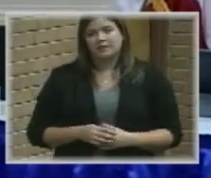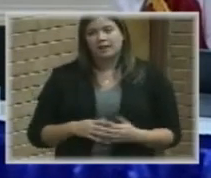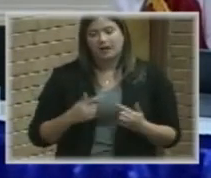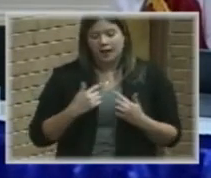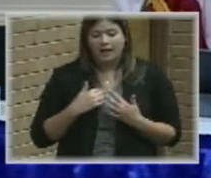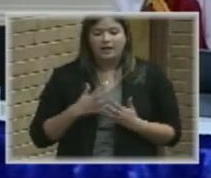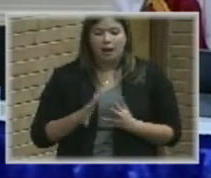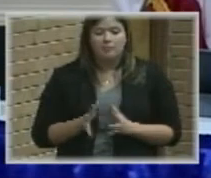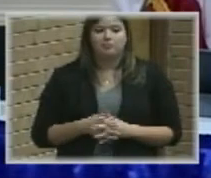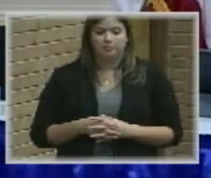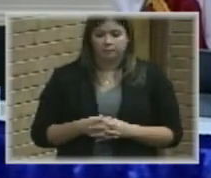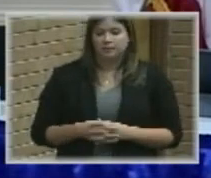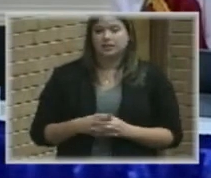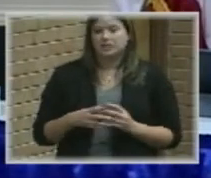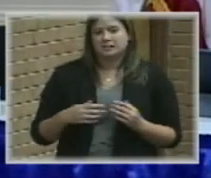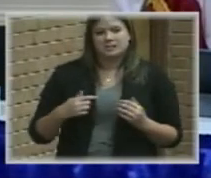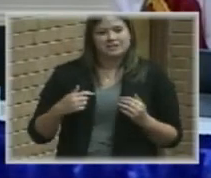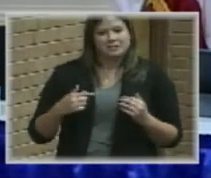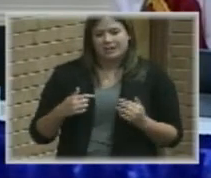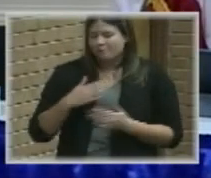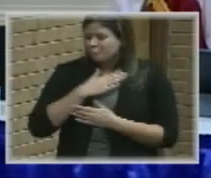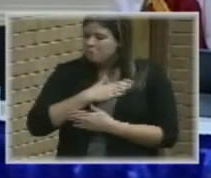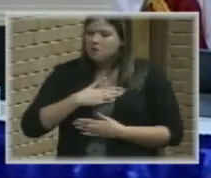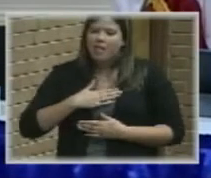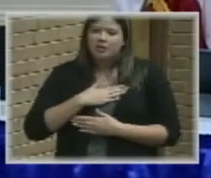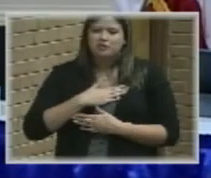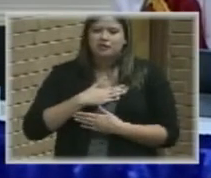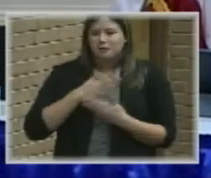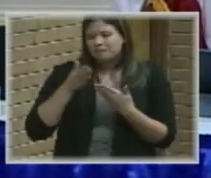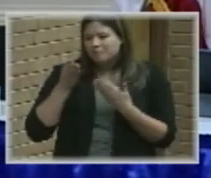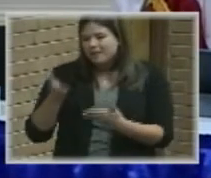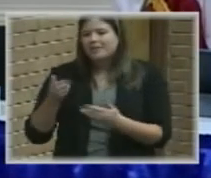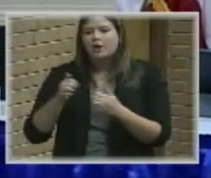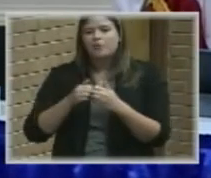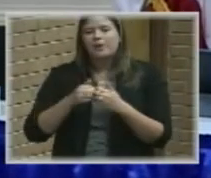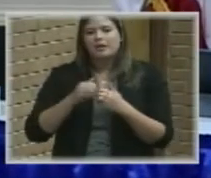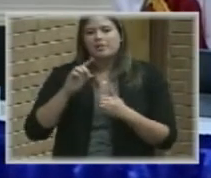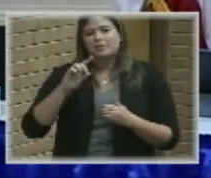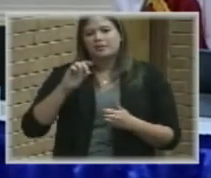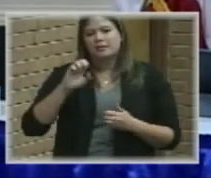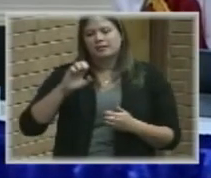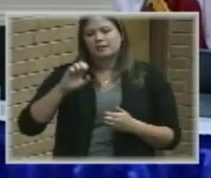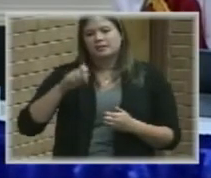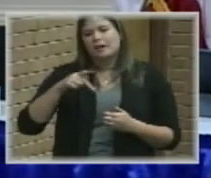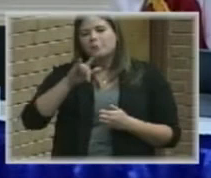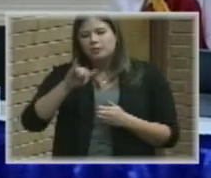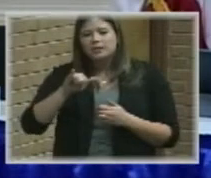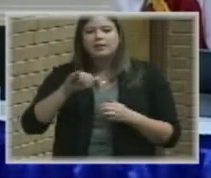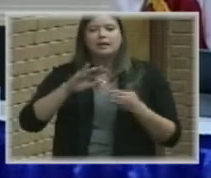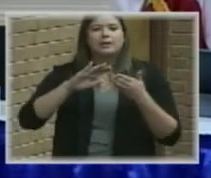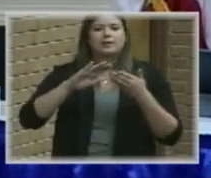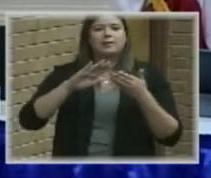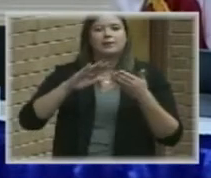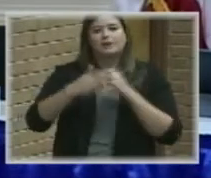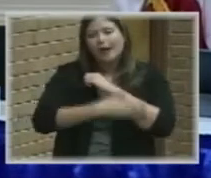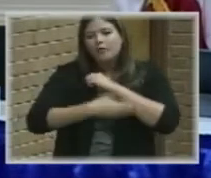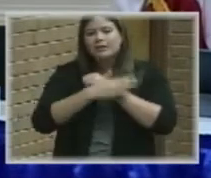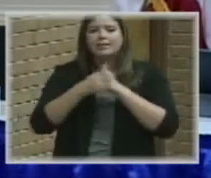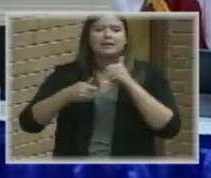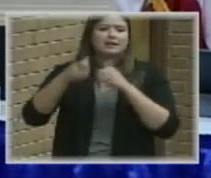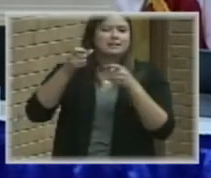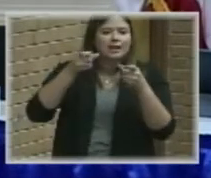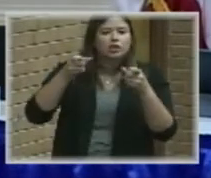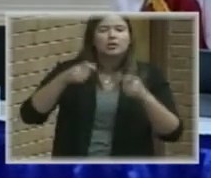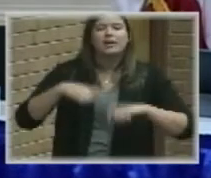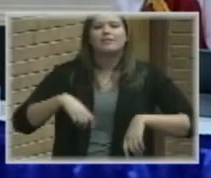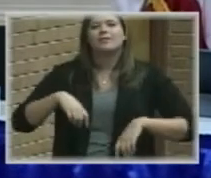I had the pleasure of being there along with the deputy county executive and Senator Funke